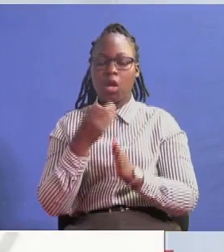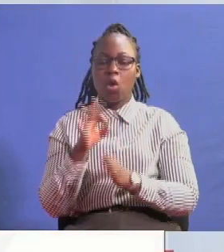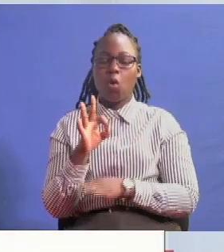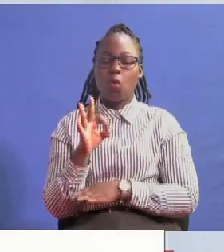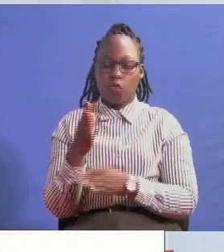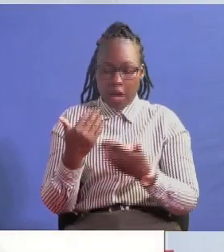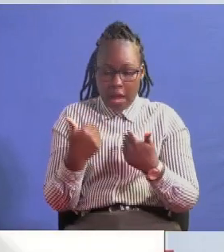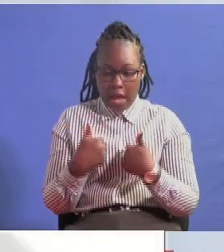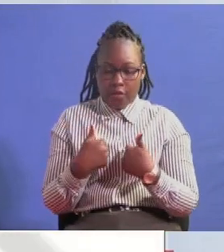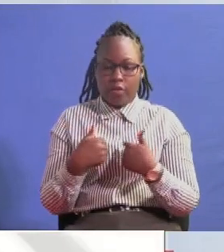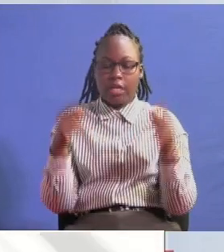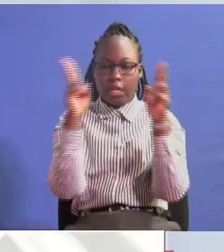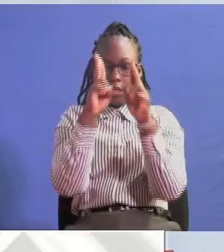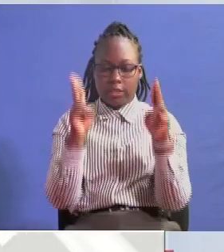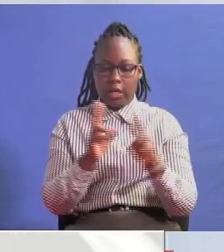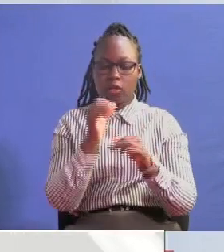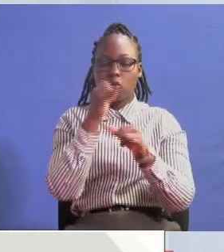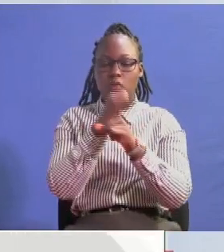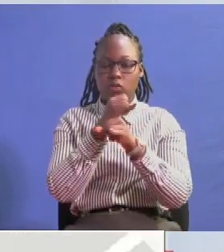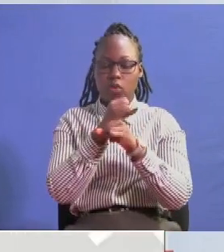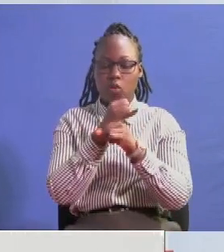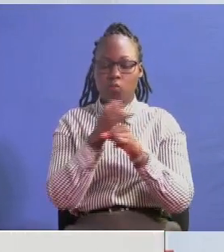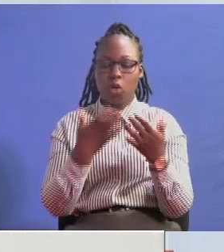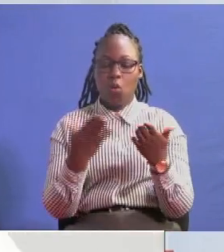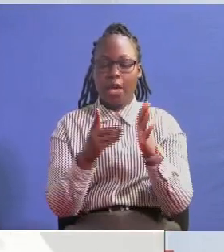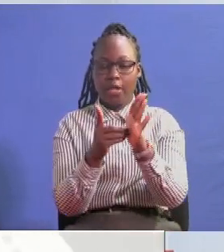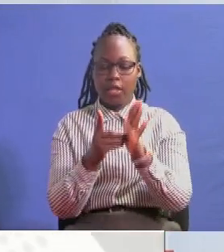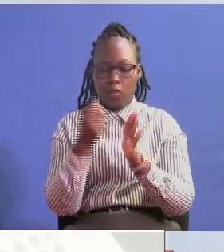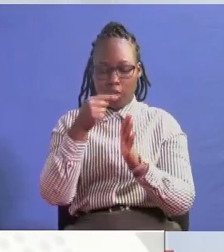securing international jobs where the demand for nursing skills